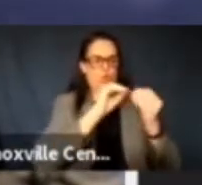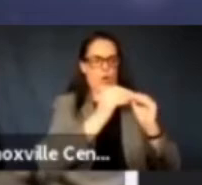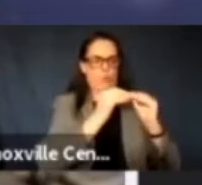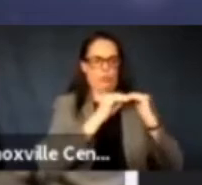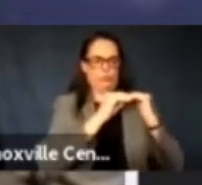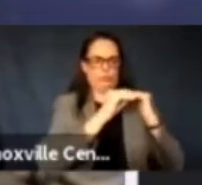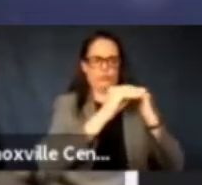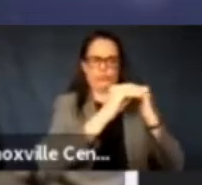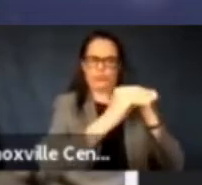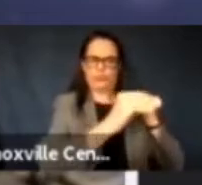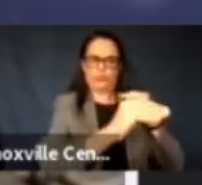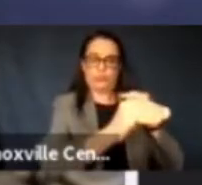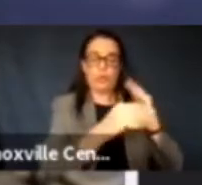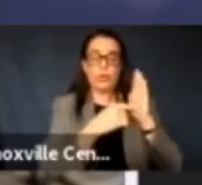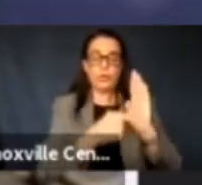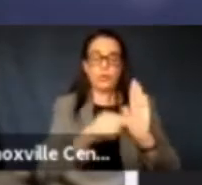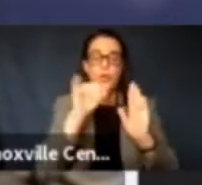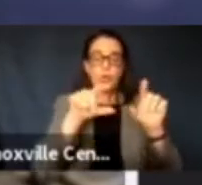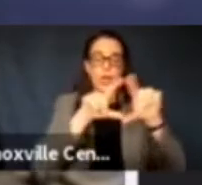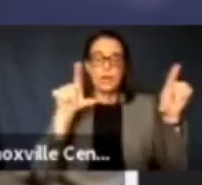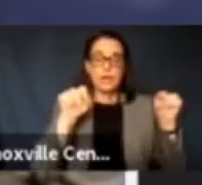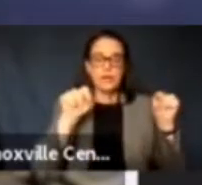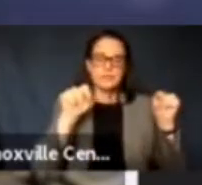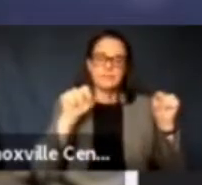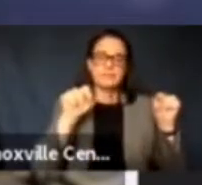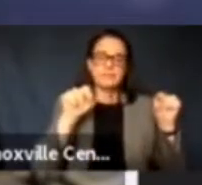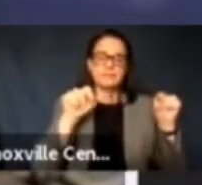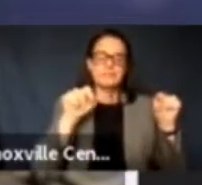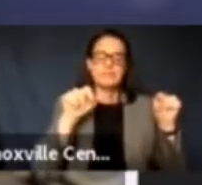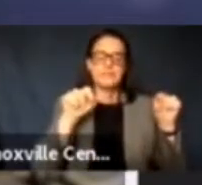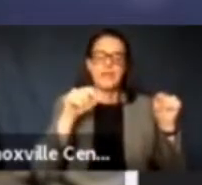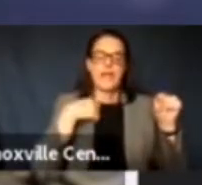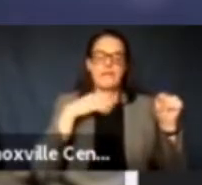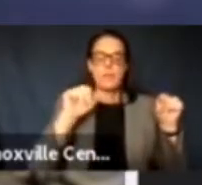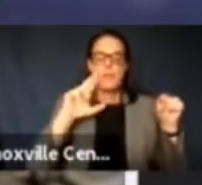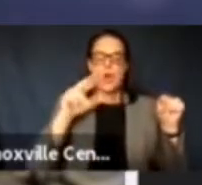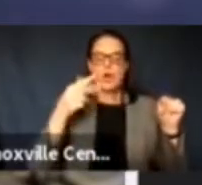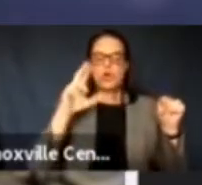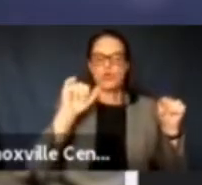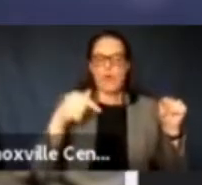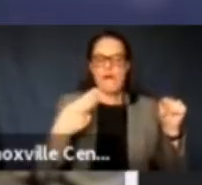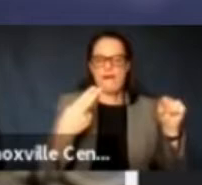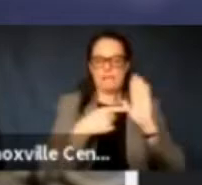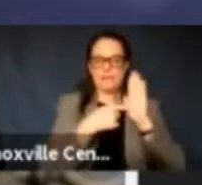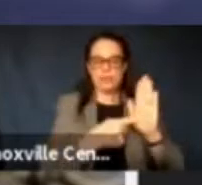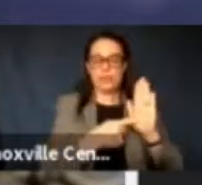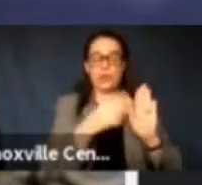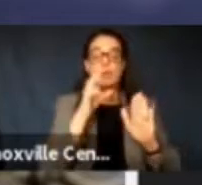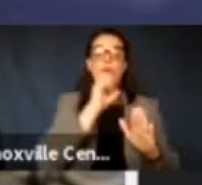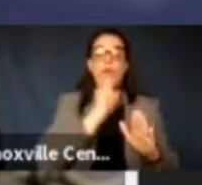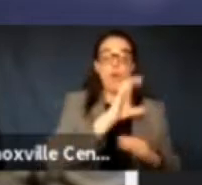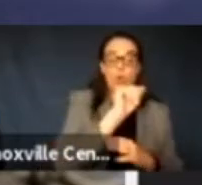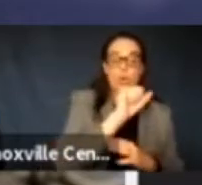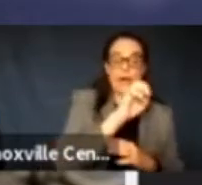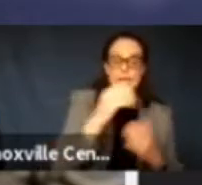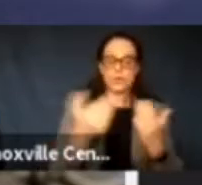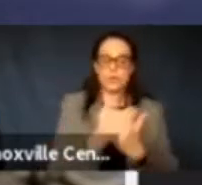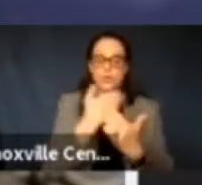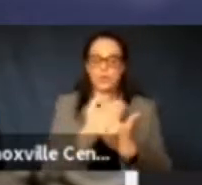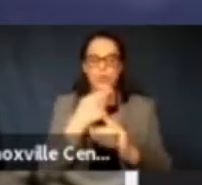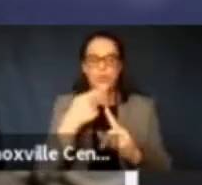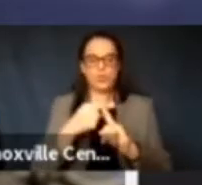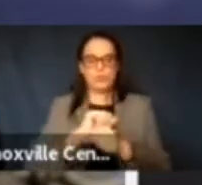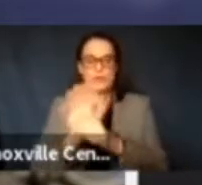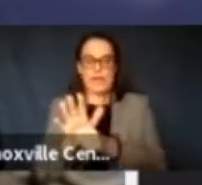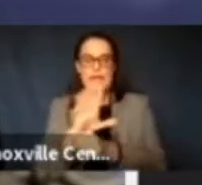days. To illustrate this benchmark, we have a bar graph that shows previous cases, new cases, and the growth rate over